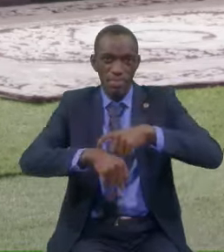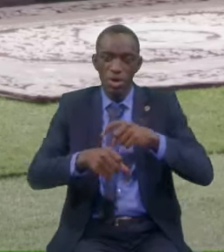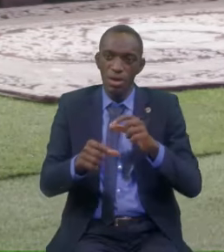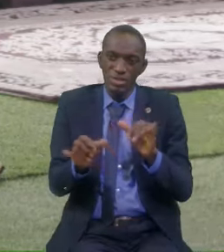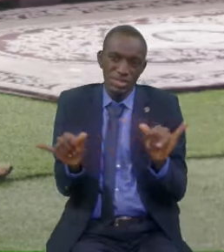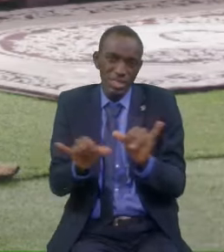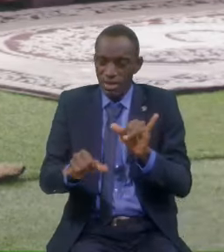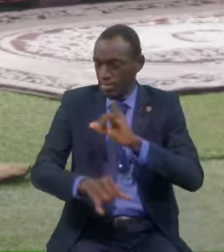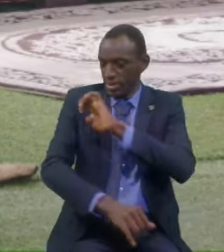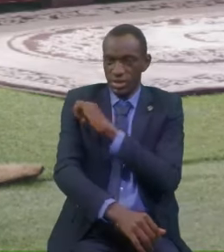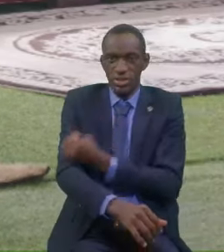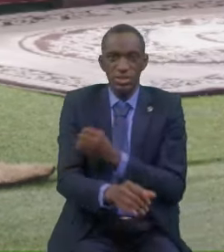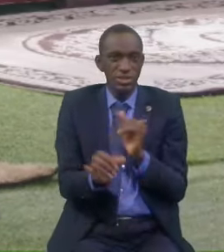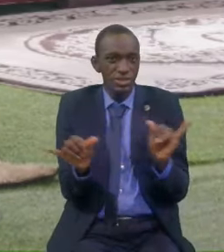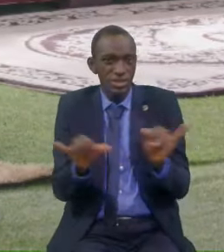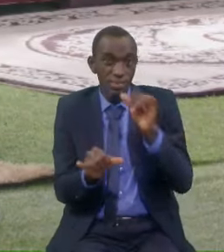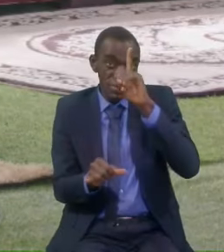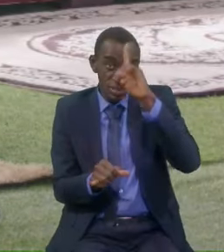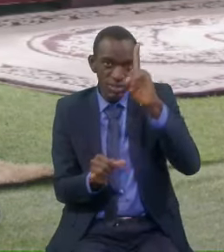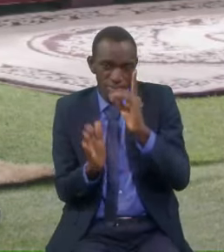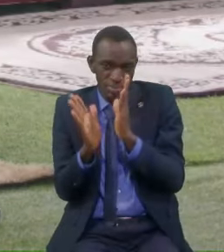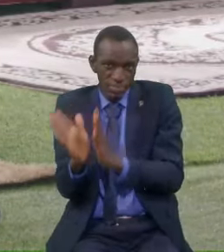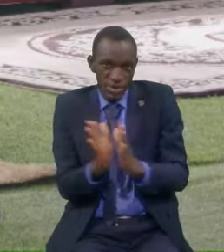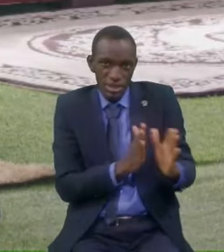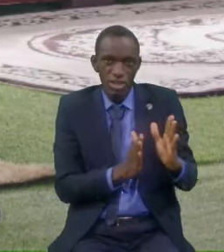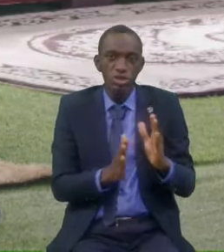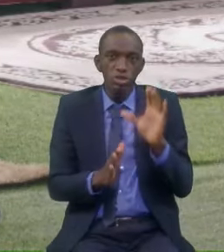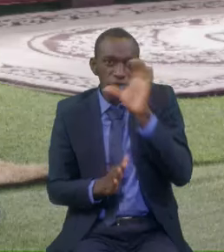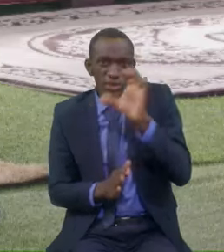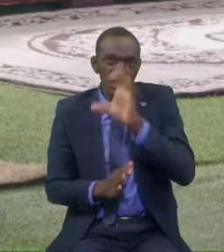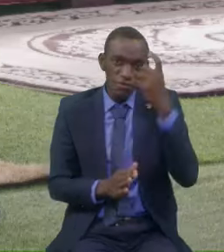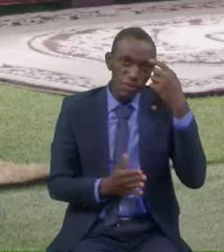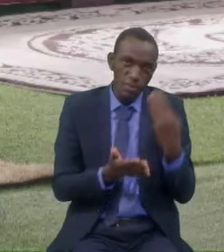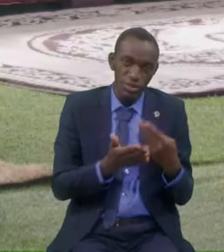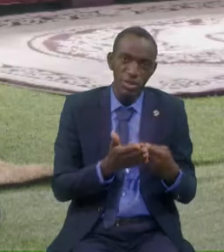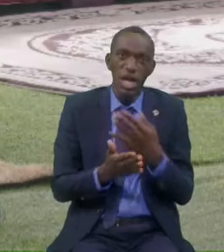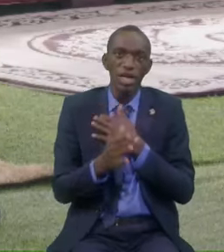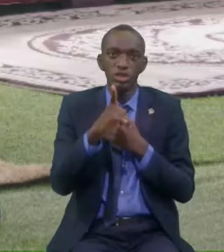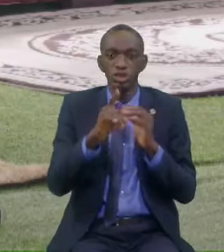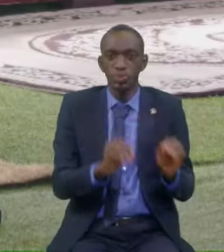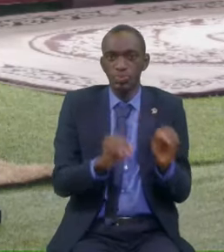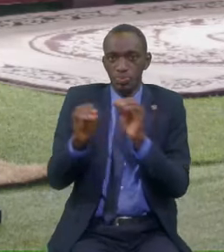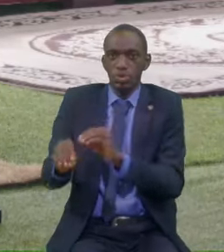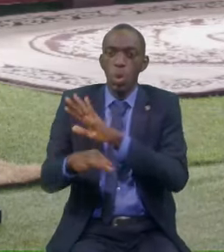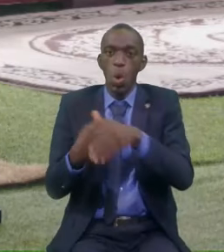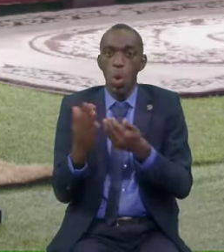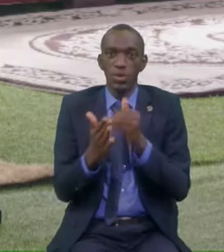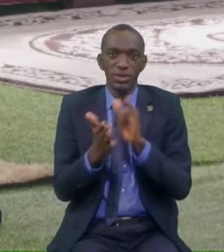you do, looking for money, and now you put all that strength in seeking for the